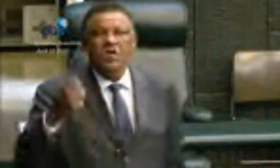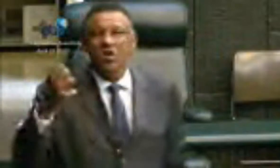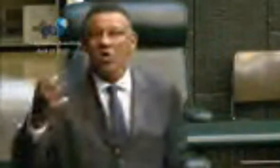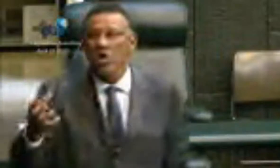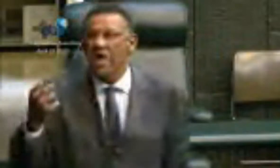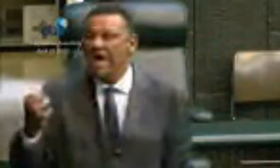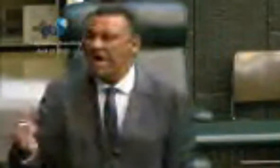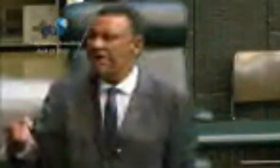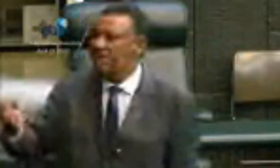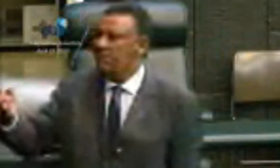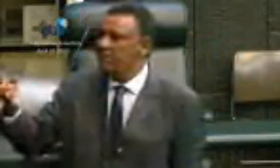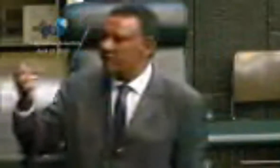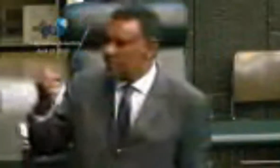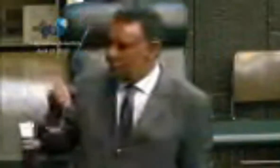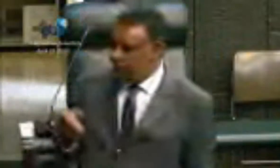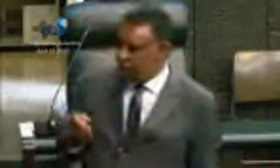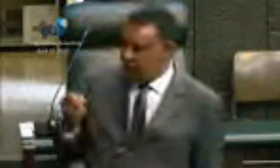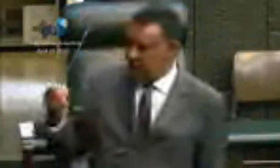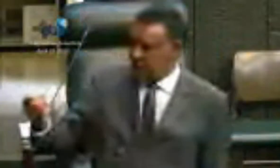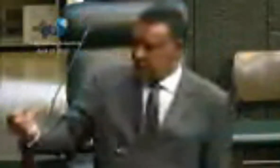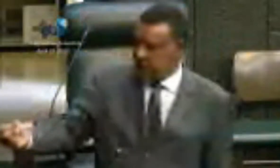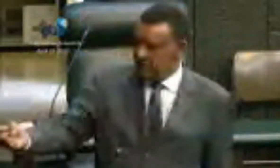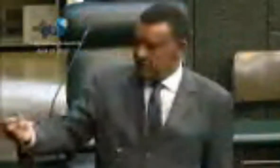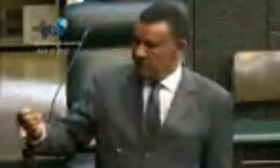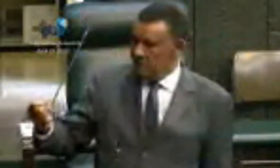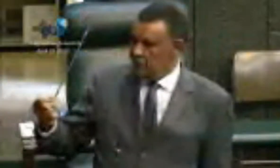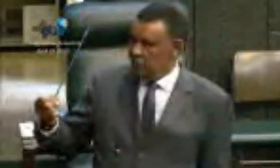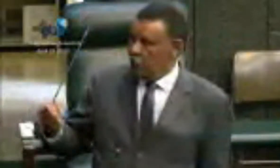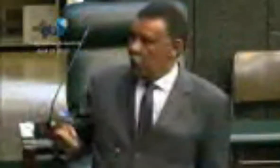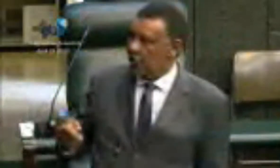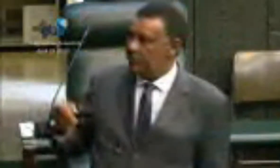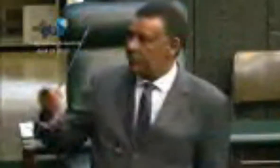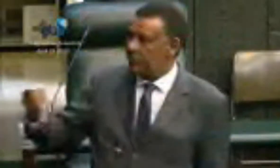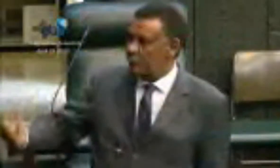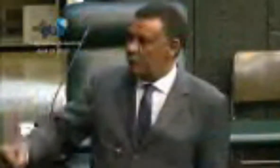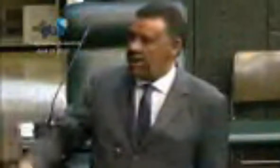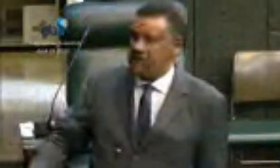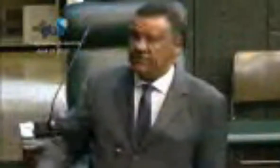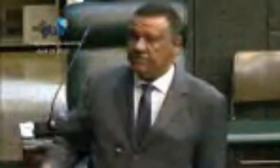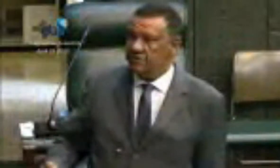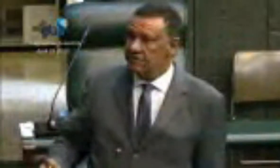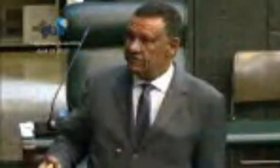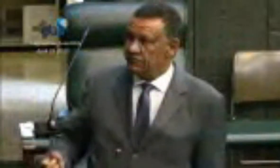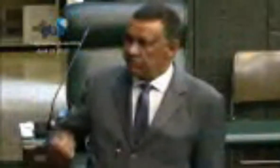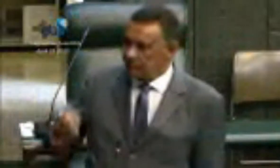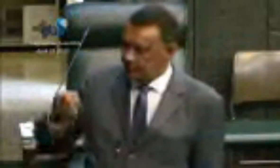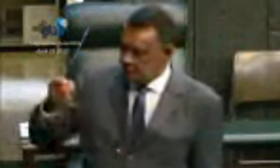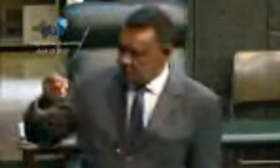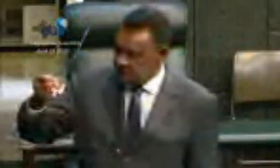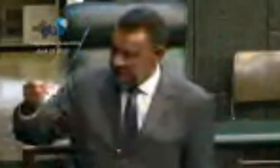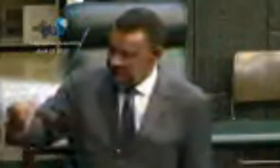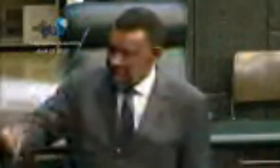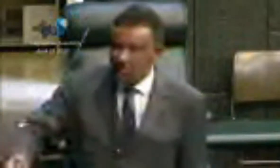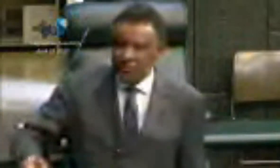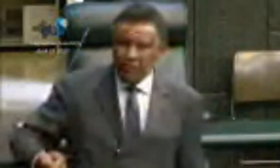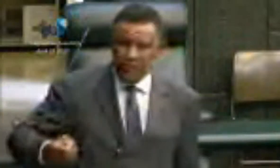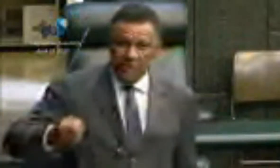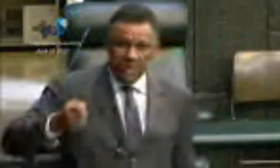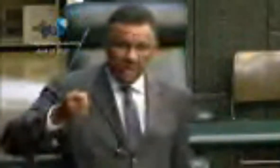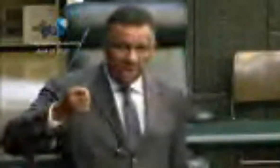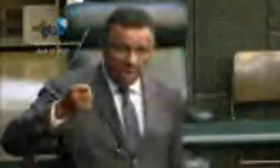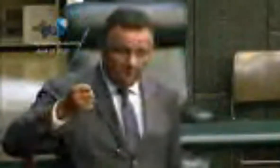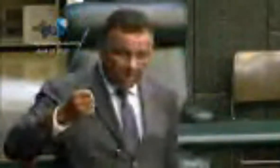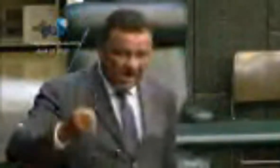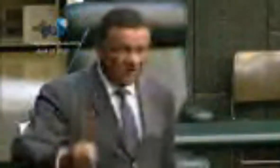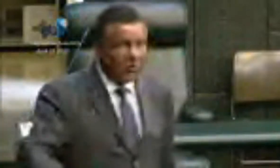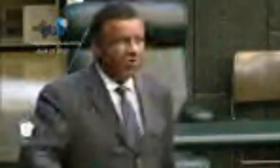contributing to what is required to get this country back off